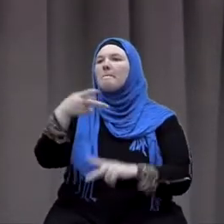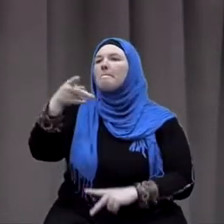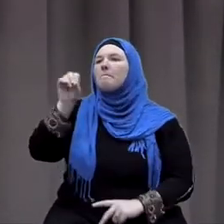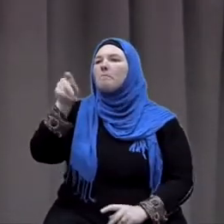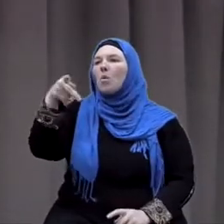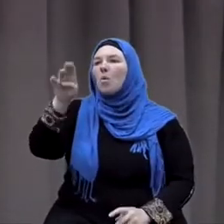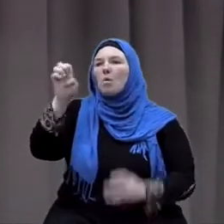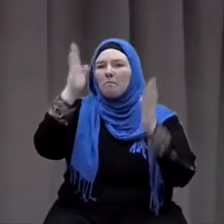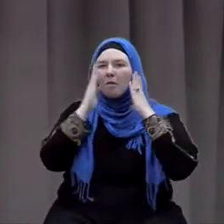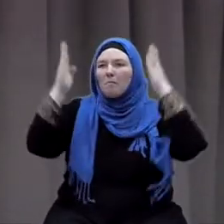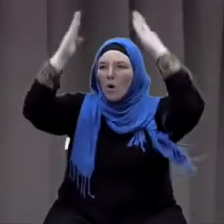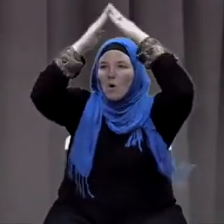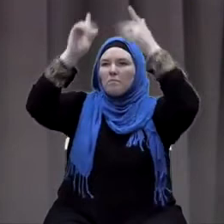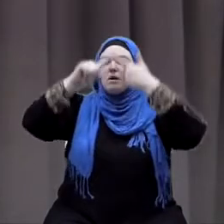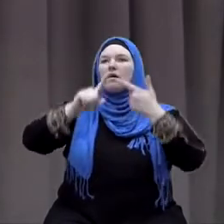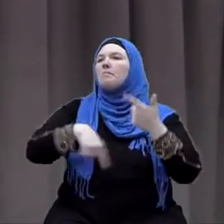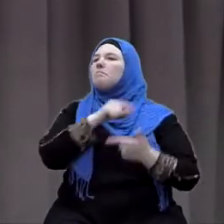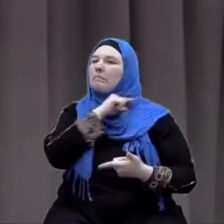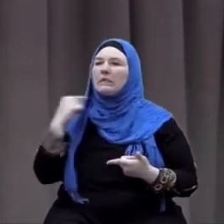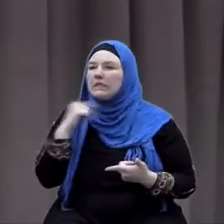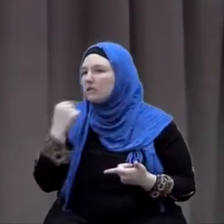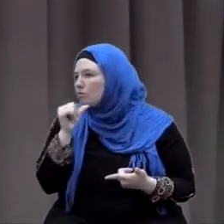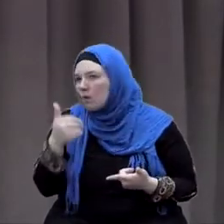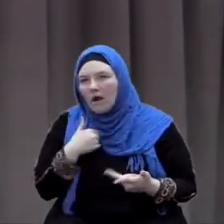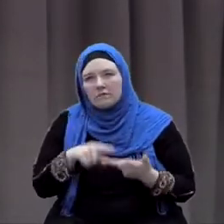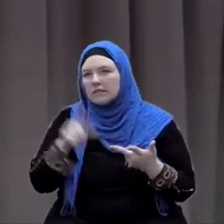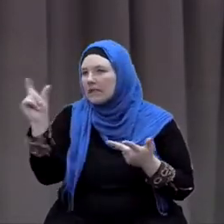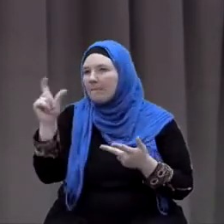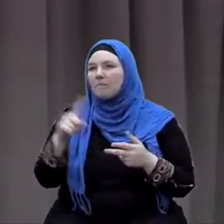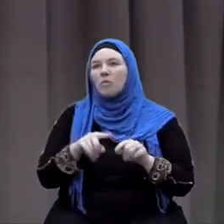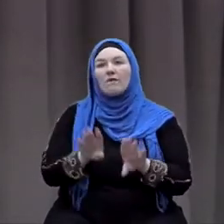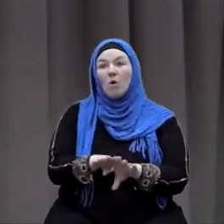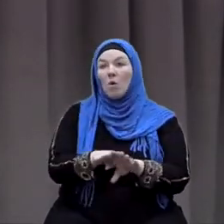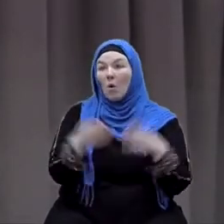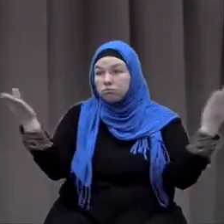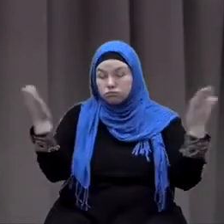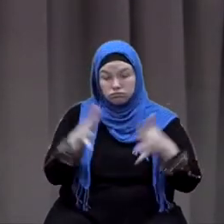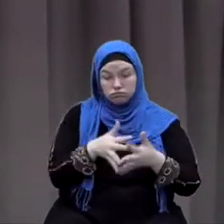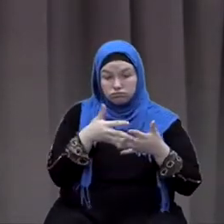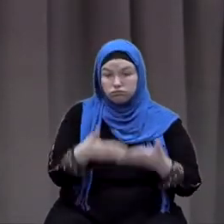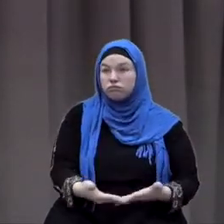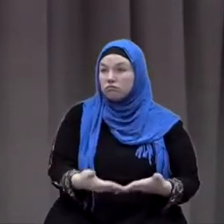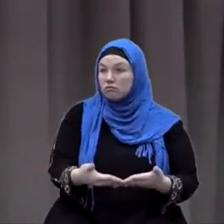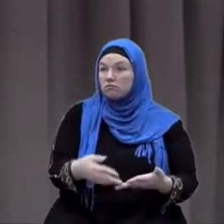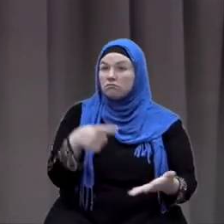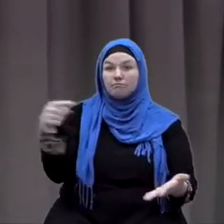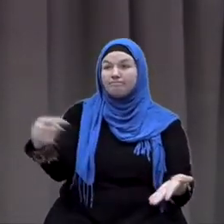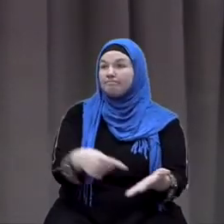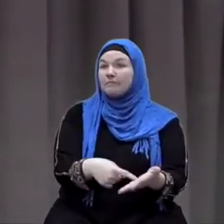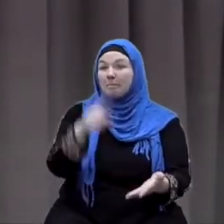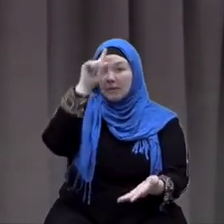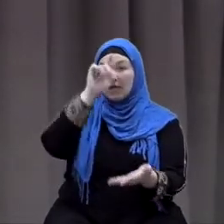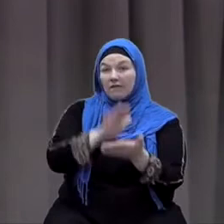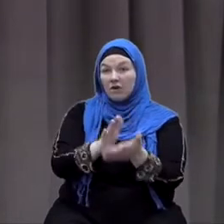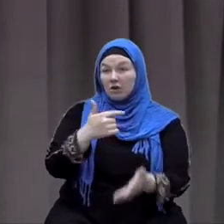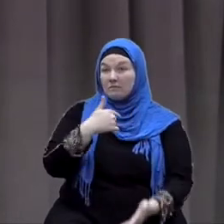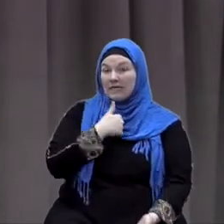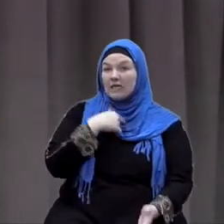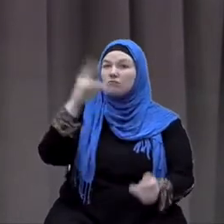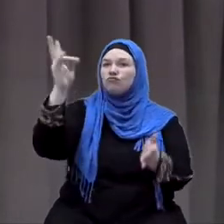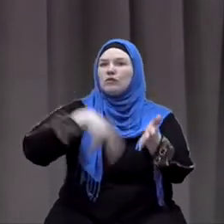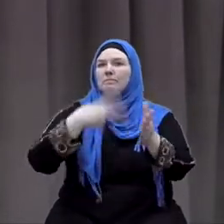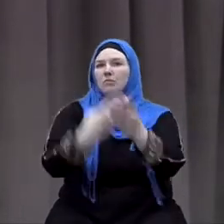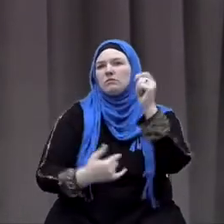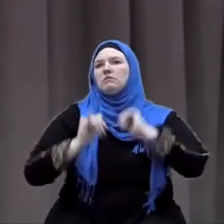We don't have priesthood in Islam. We have open books that the enemy and the believer, they can